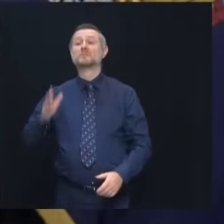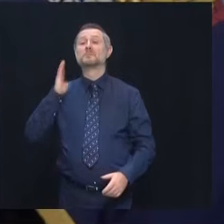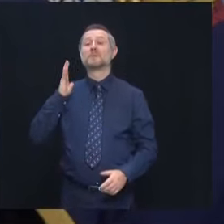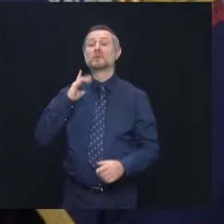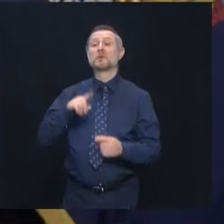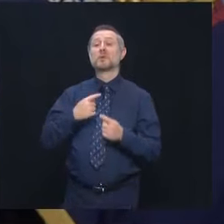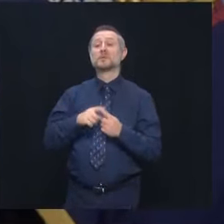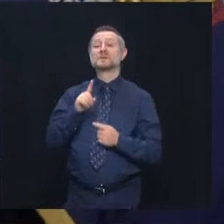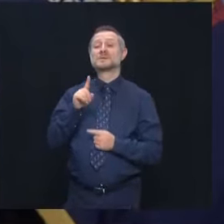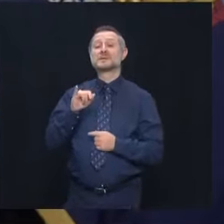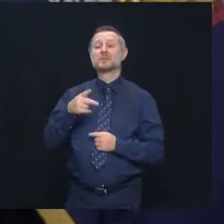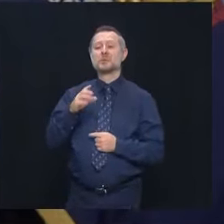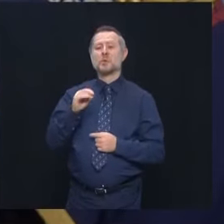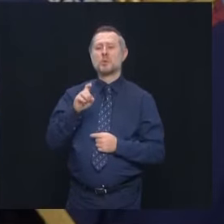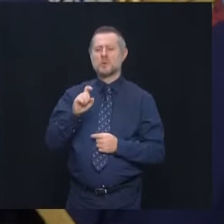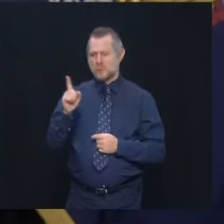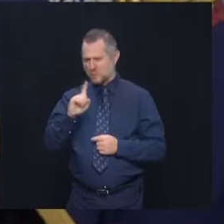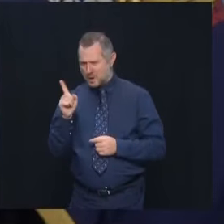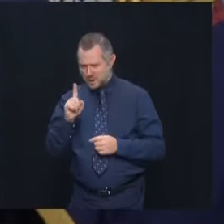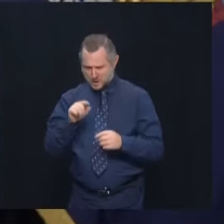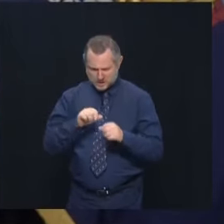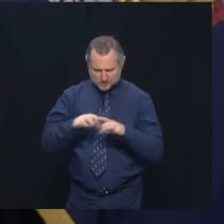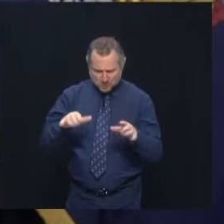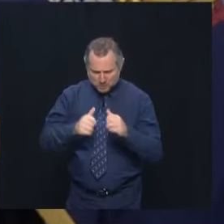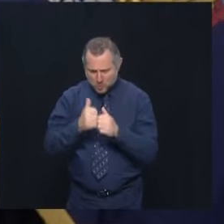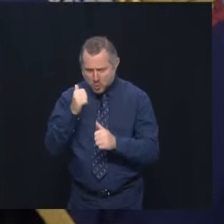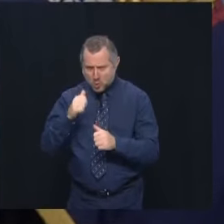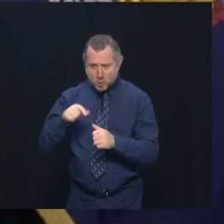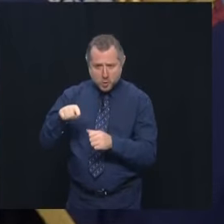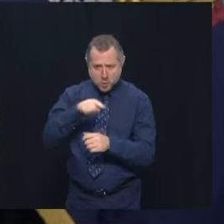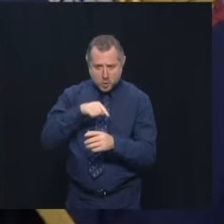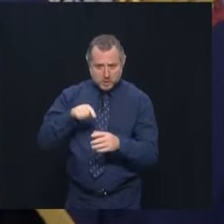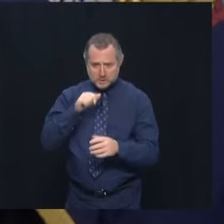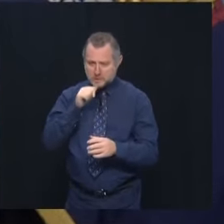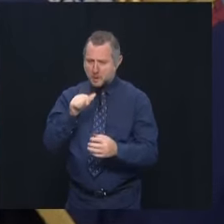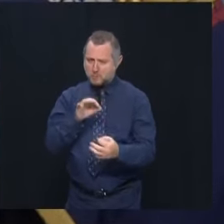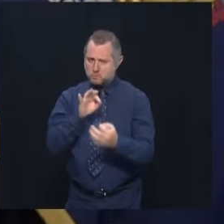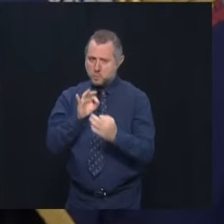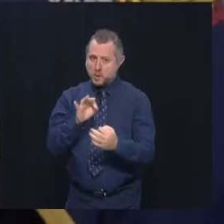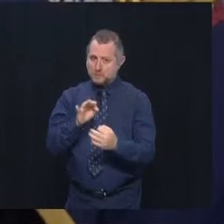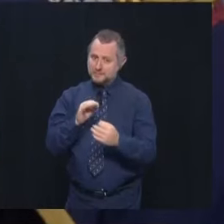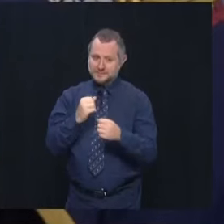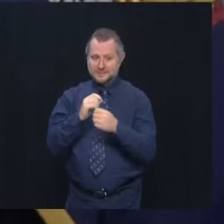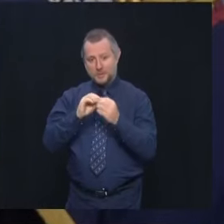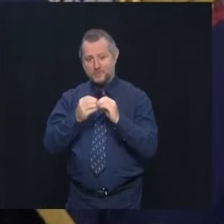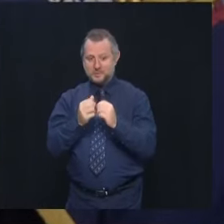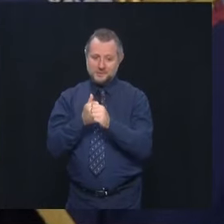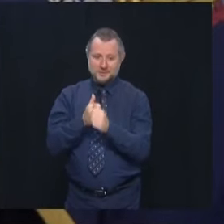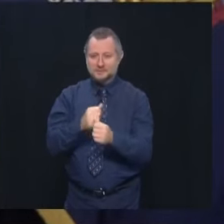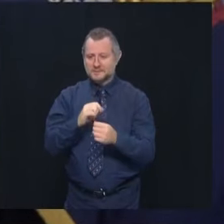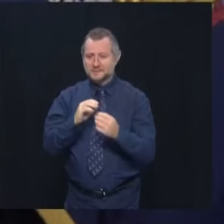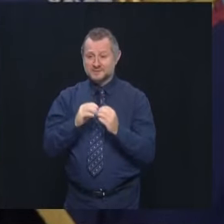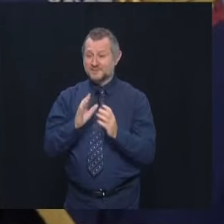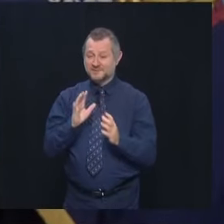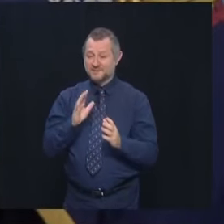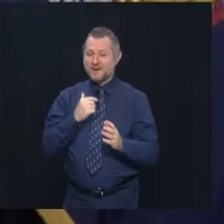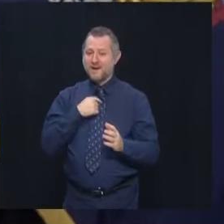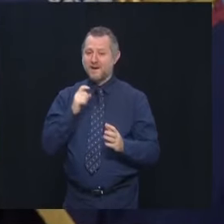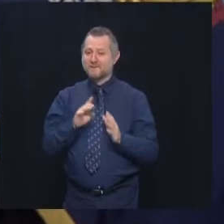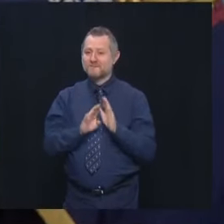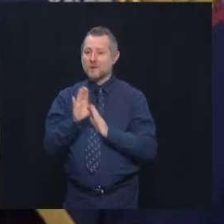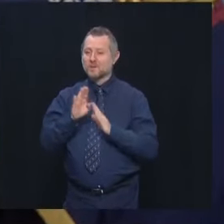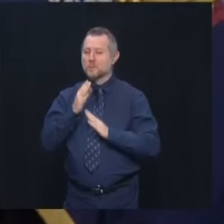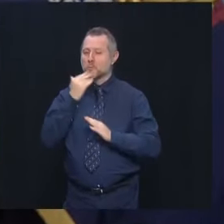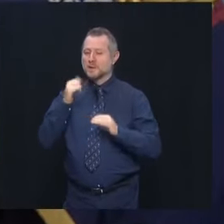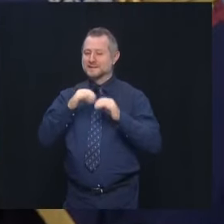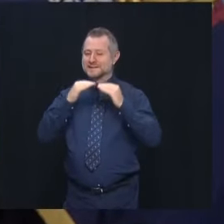And before we create confusion, on one side of the street you're open, one side of the street you're closed, why?